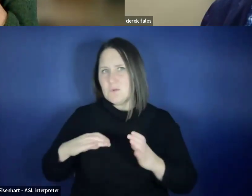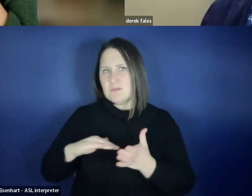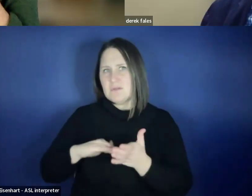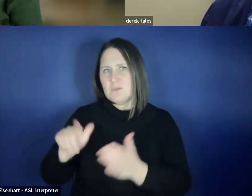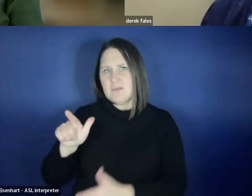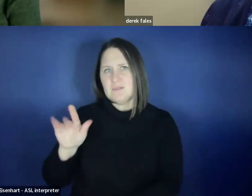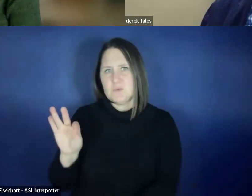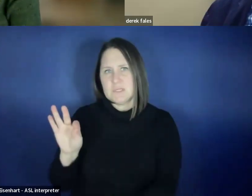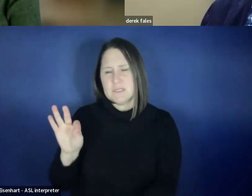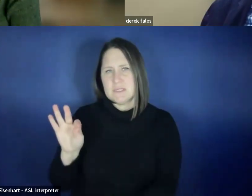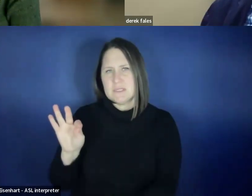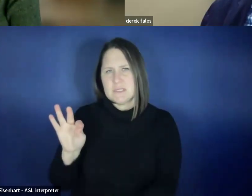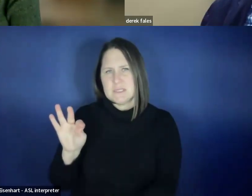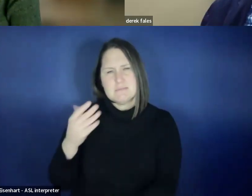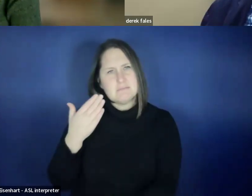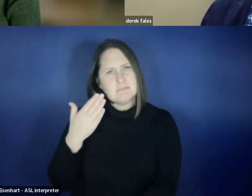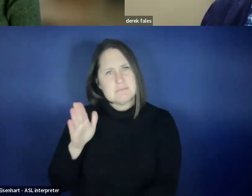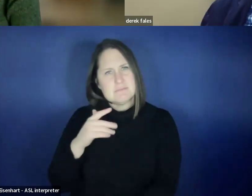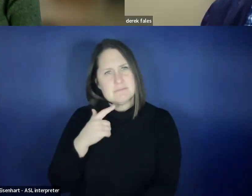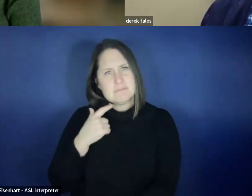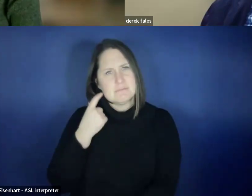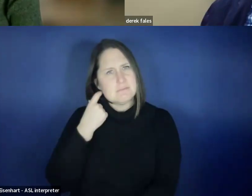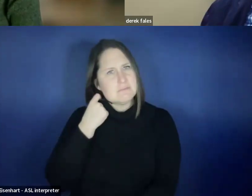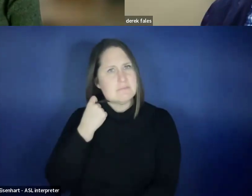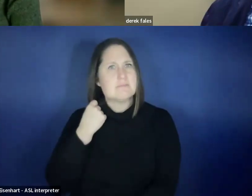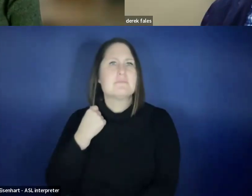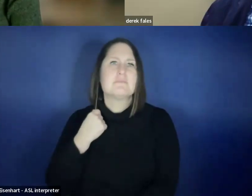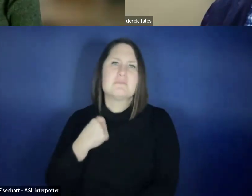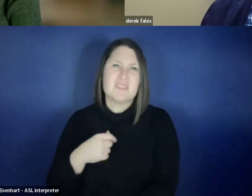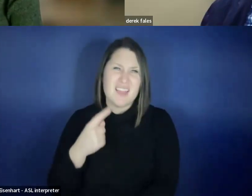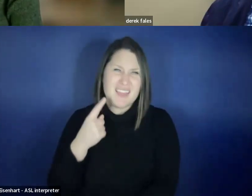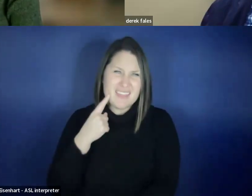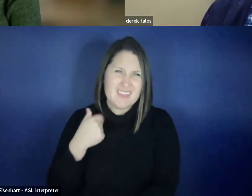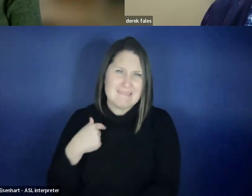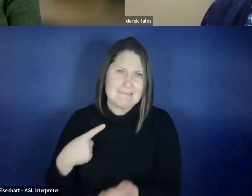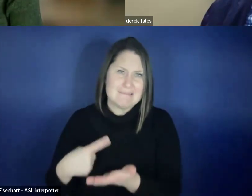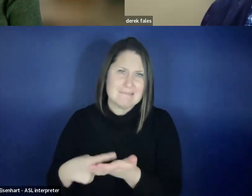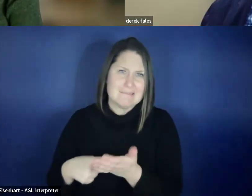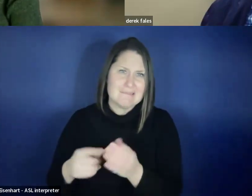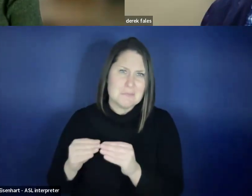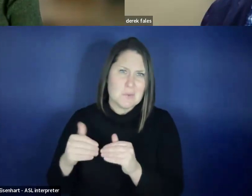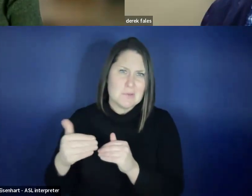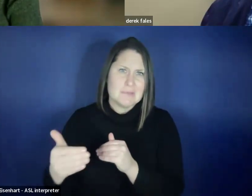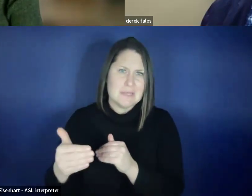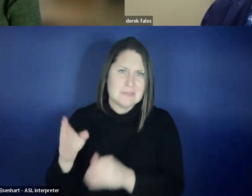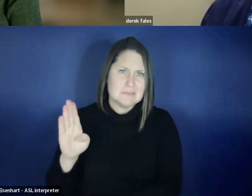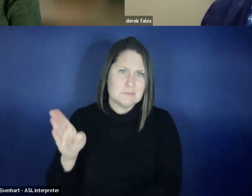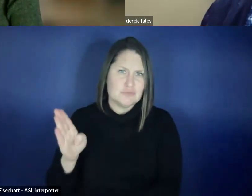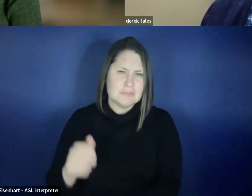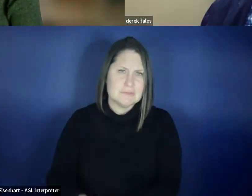29? I don't know if you want to, I think we're going to talk a little bit about that in the next presentation, but.